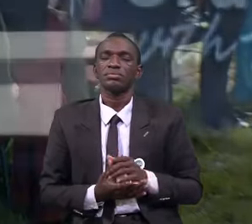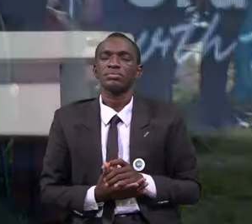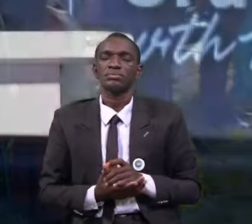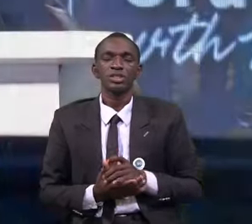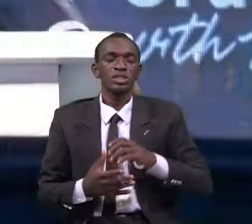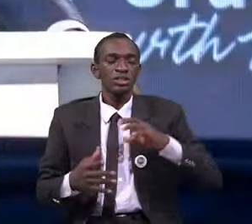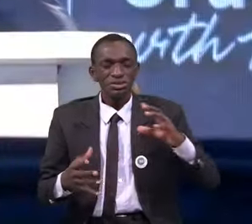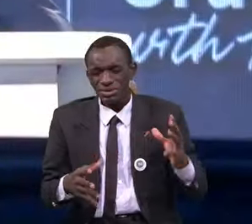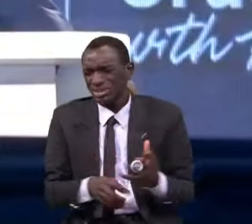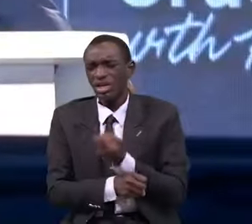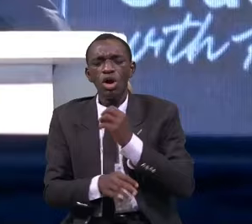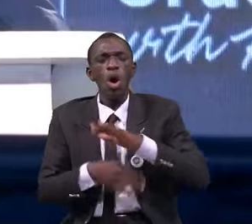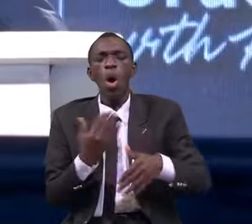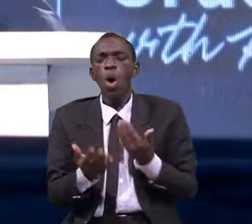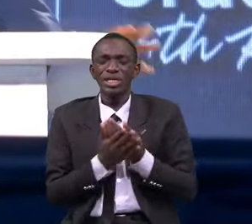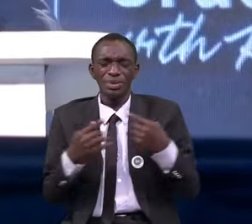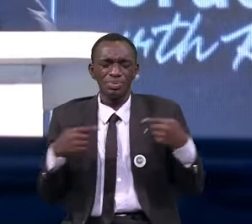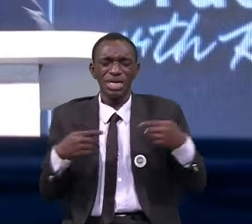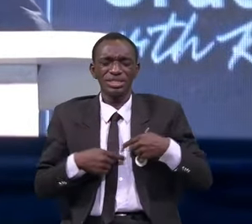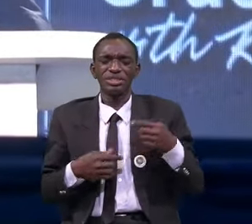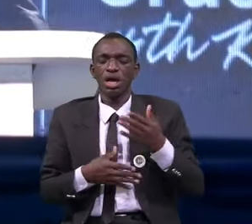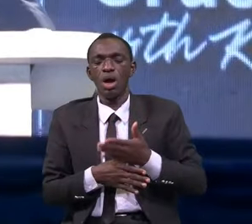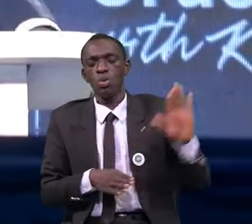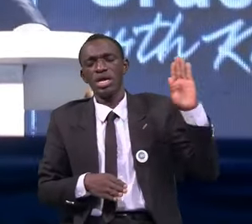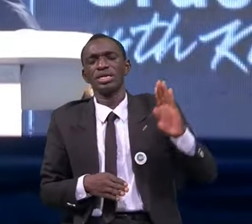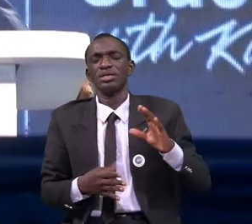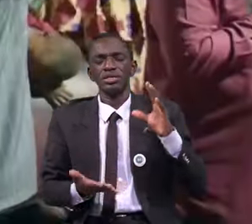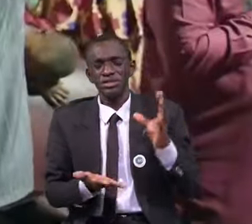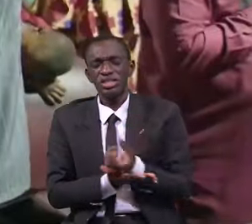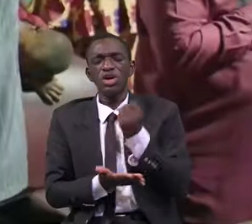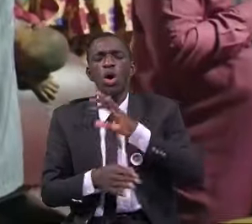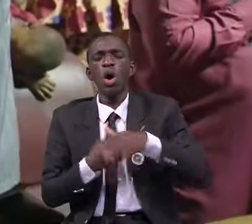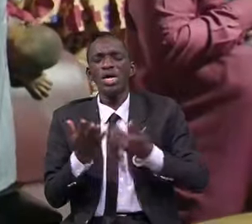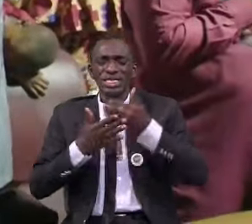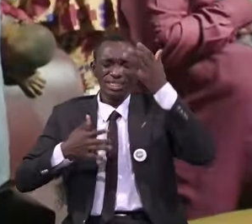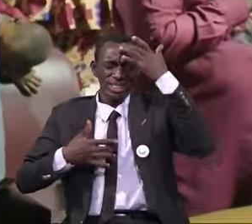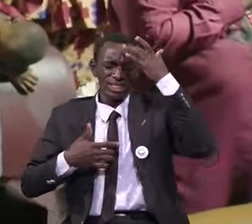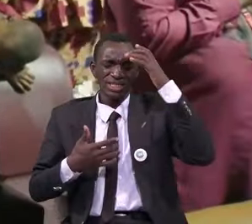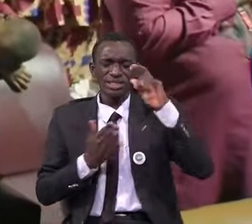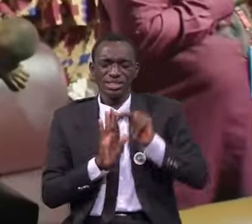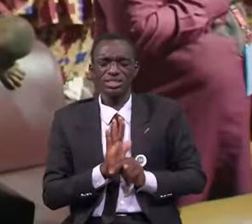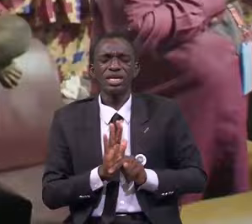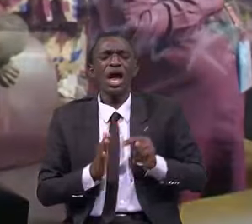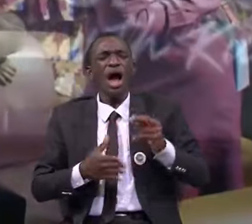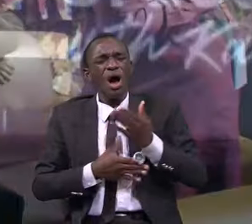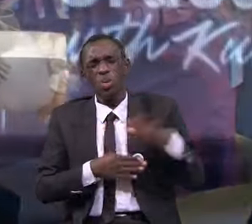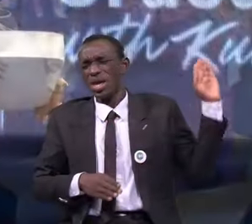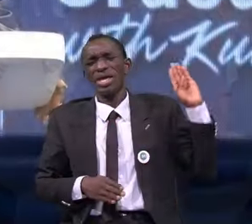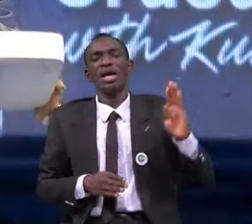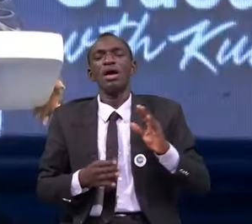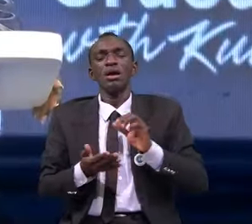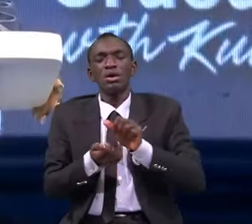Take all their pains away. Take all the sicknesses away. Wipe all their